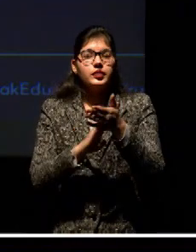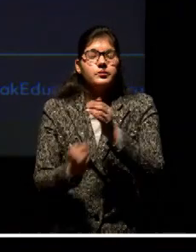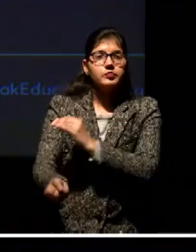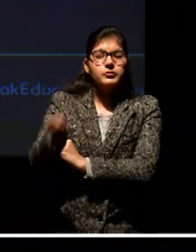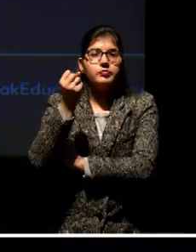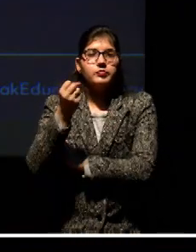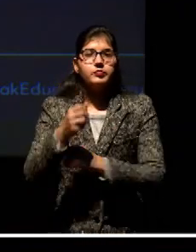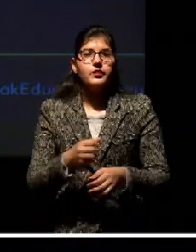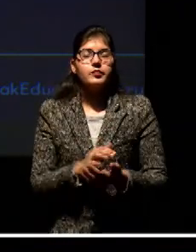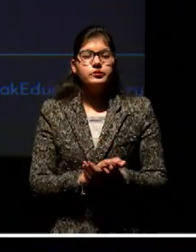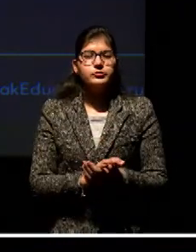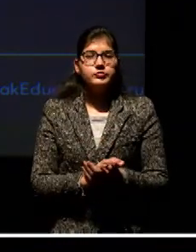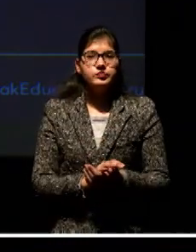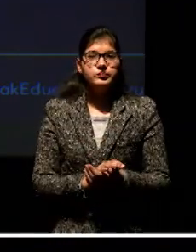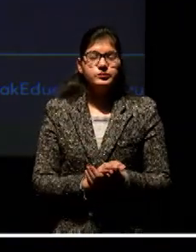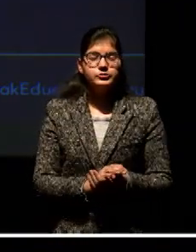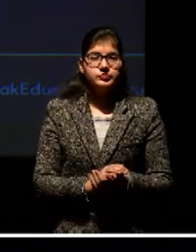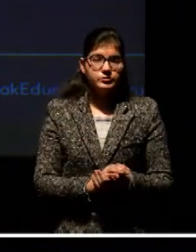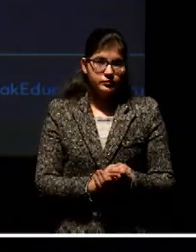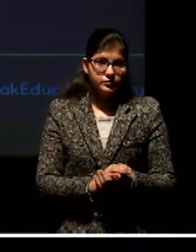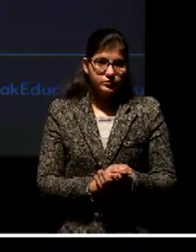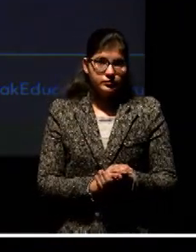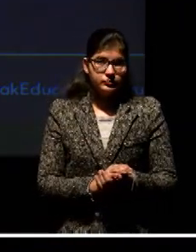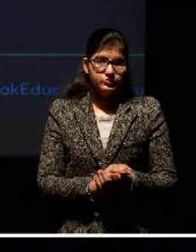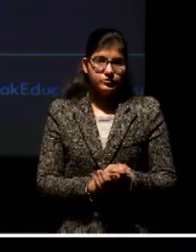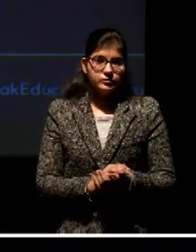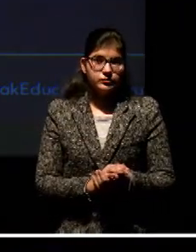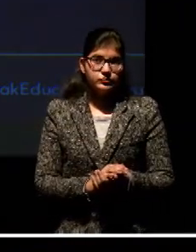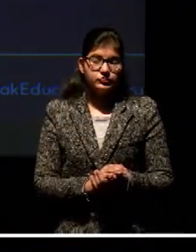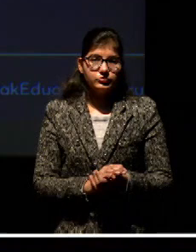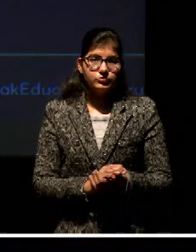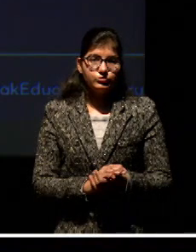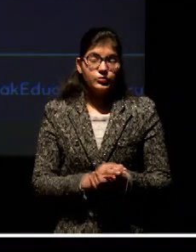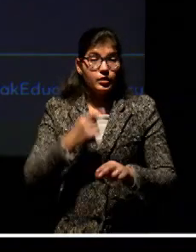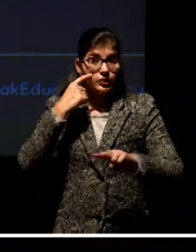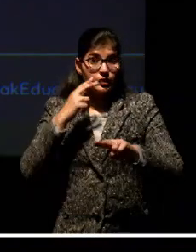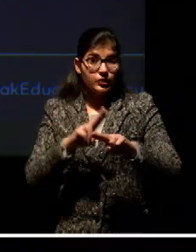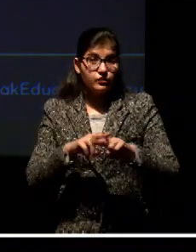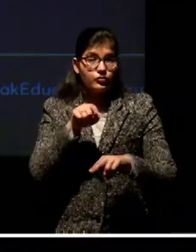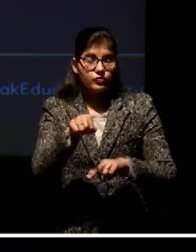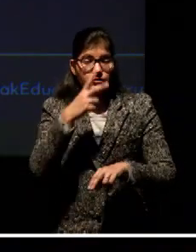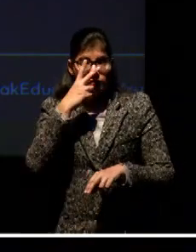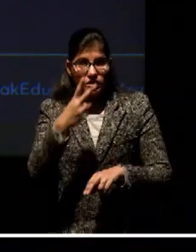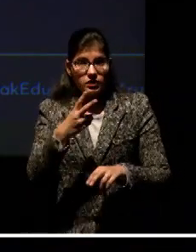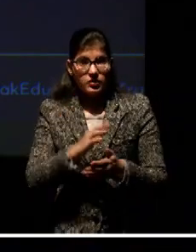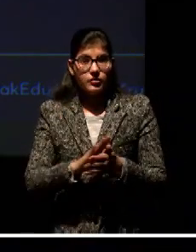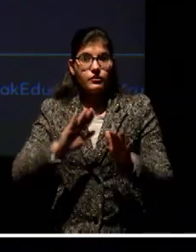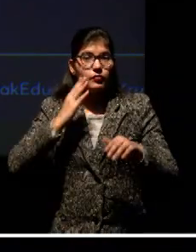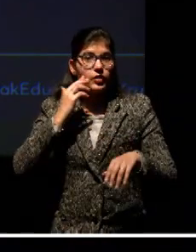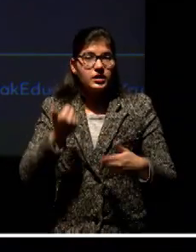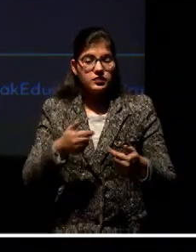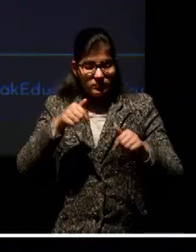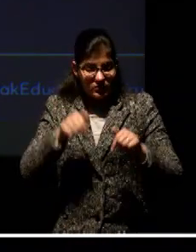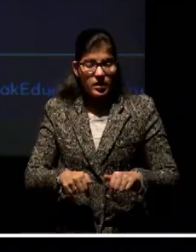on large language models which are trained. And if you reflect on it carefully, while today we have